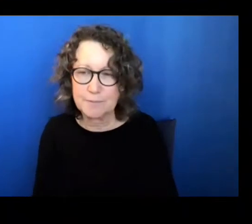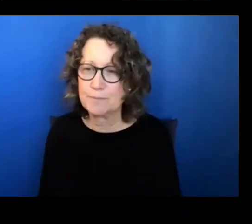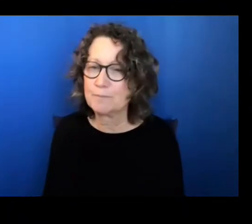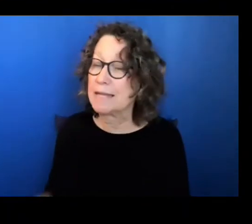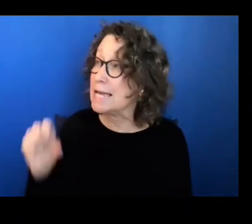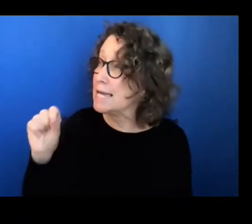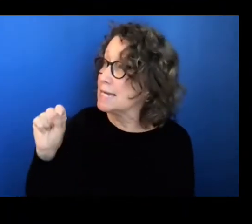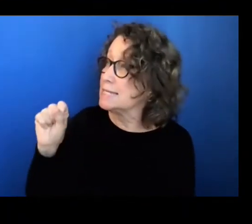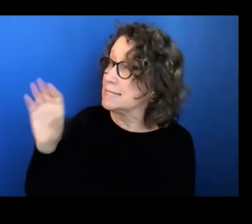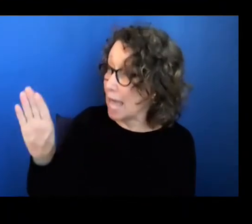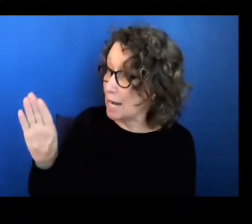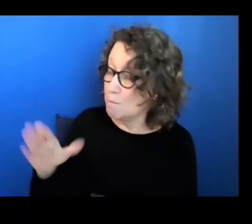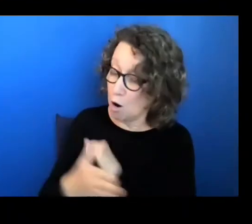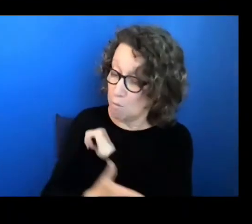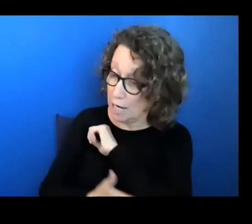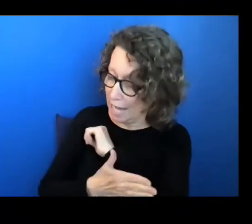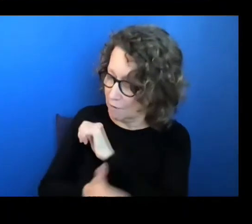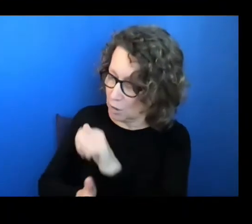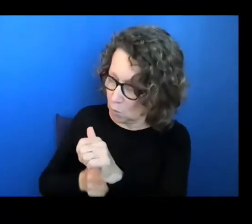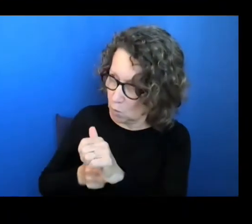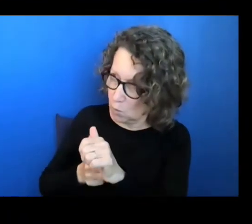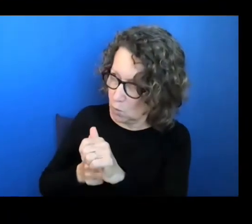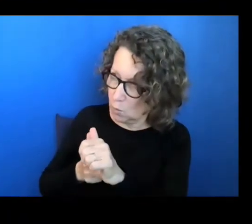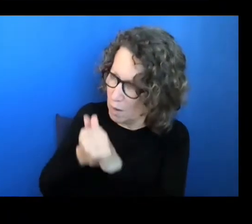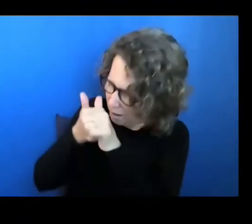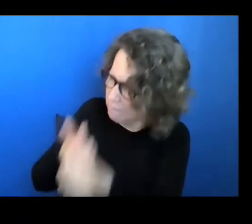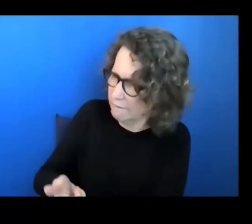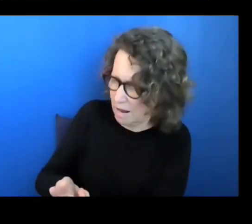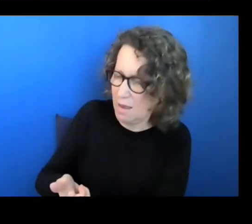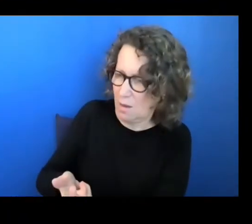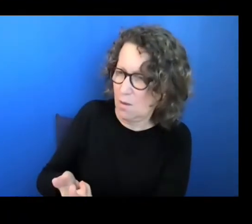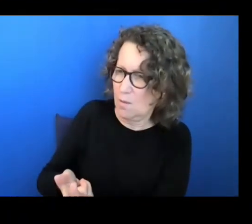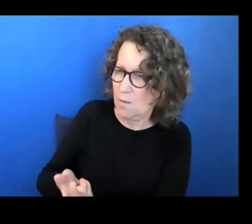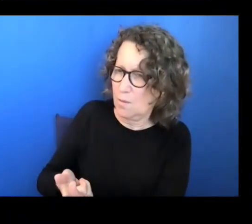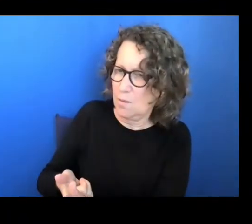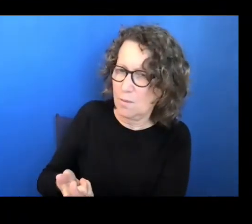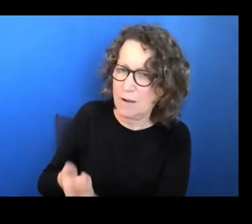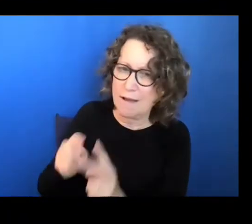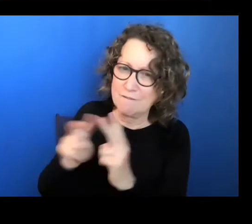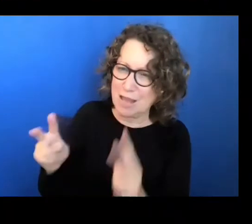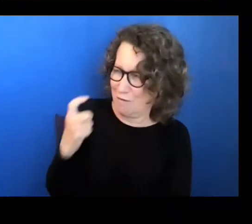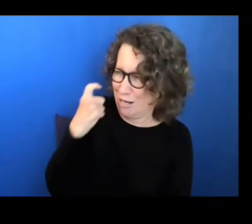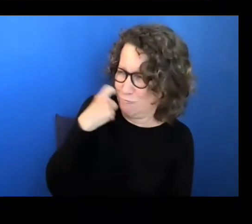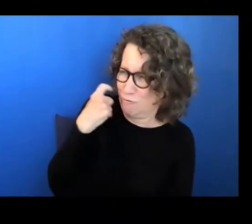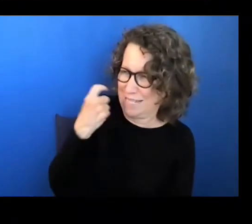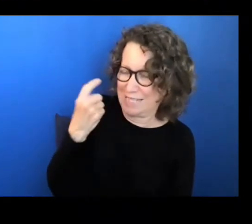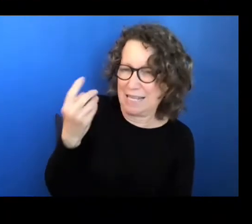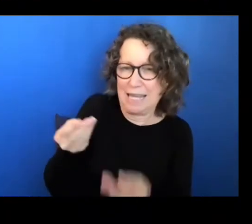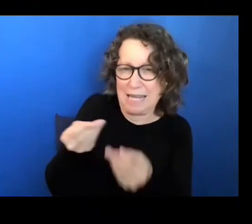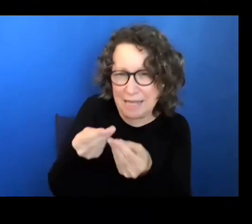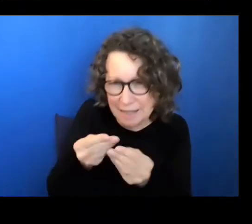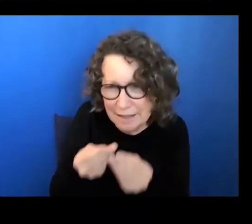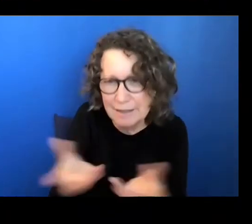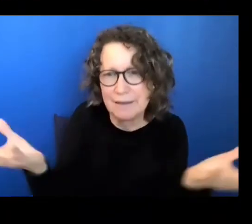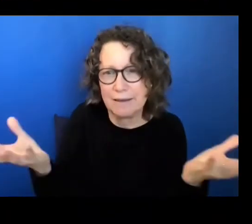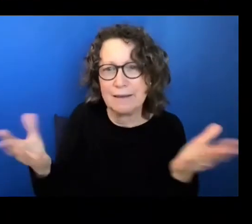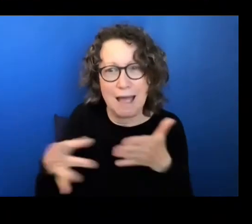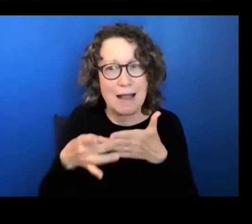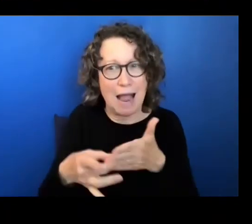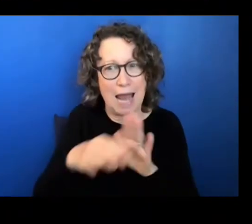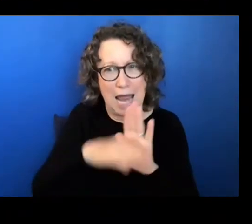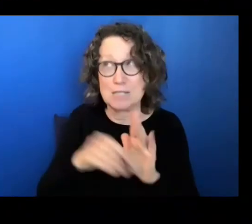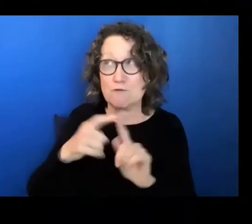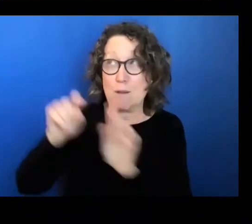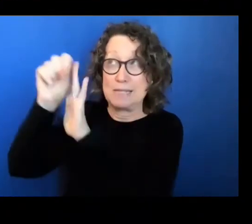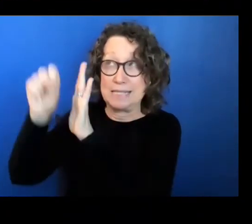Santa Barbara County will fall in line with the very recently released guidelines from the